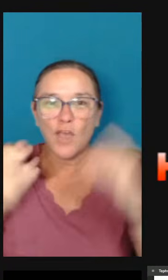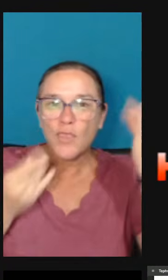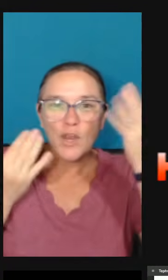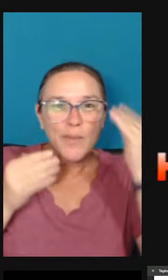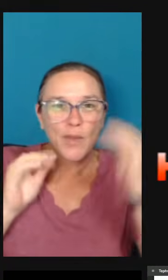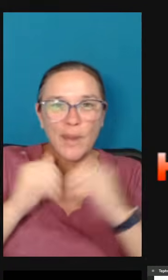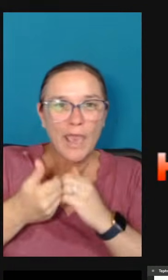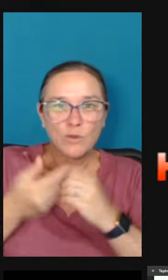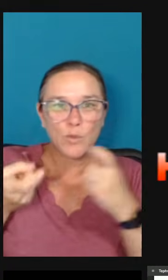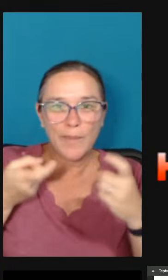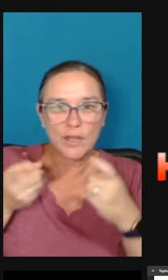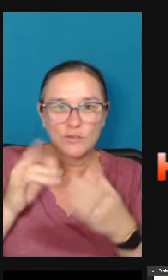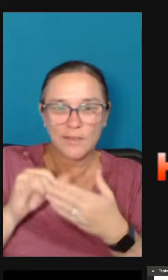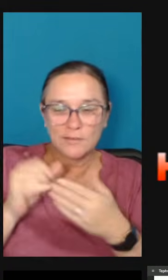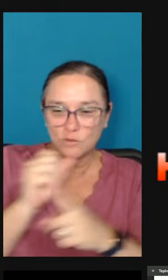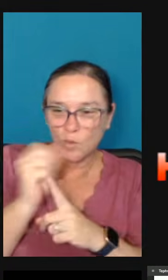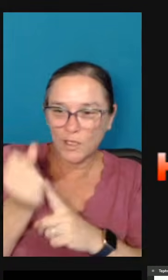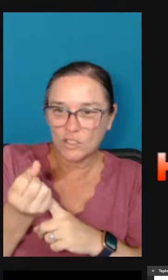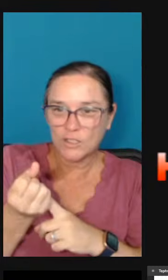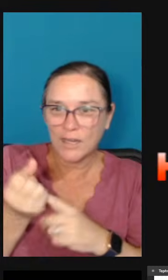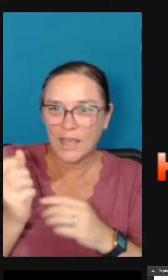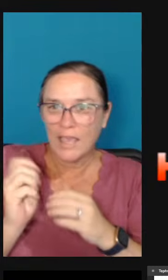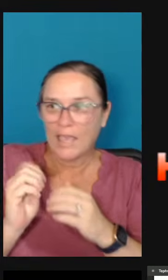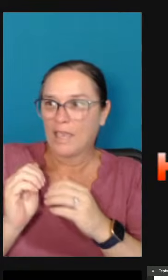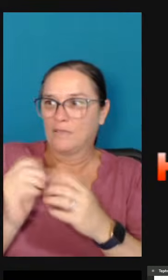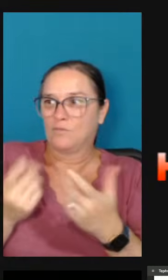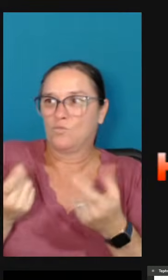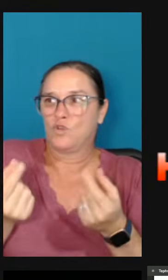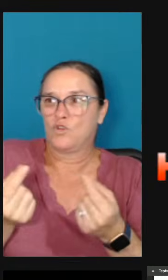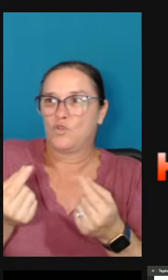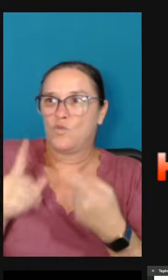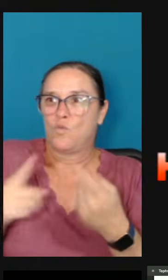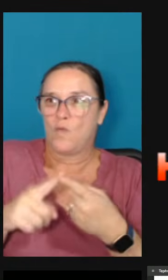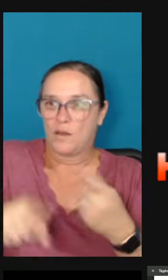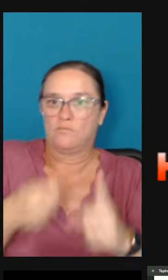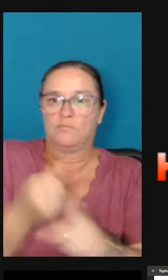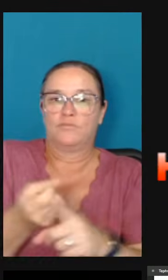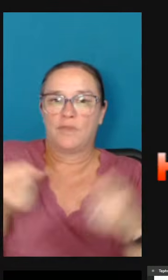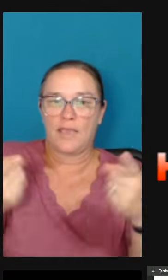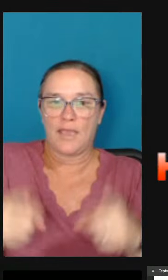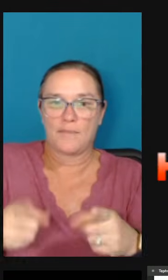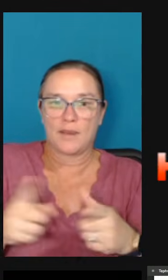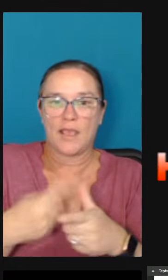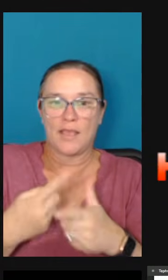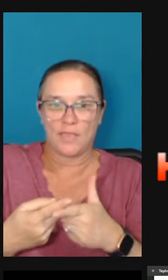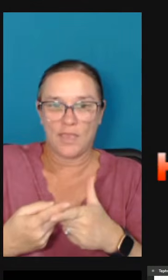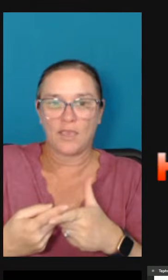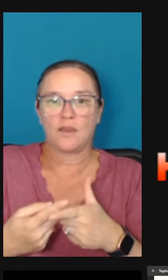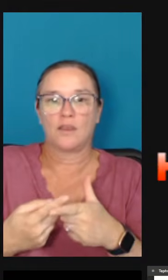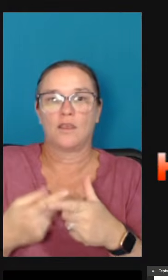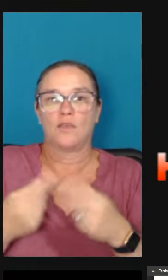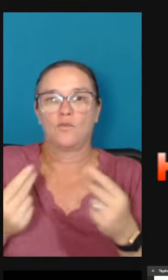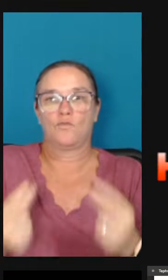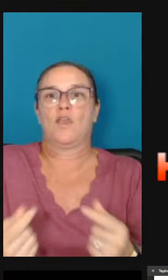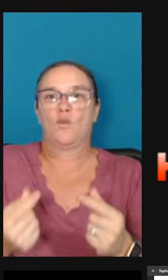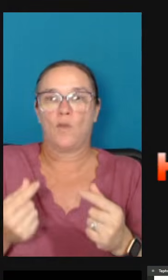ahead of time, there's really not a whole lot of time to mobilize after it's actually happened. And the clock starts ticking immediately,